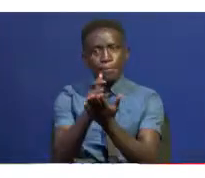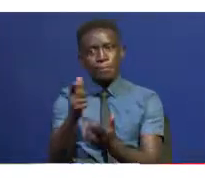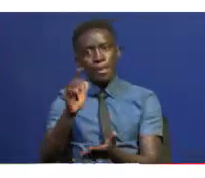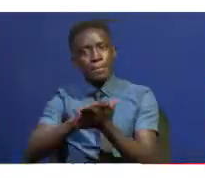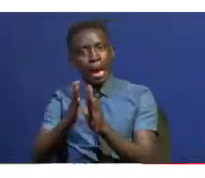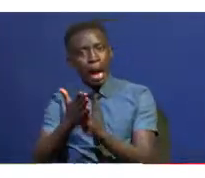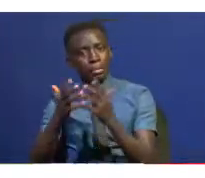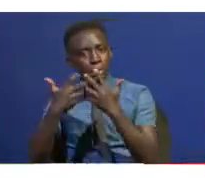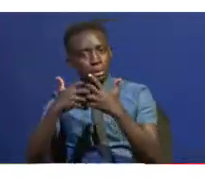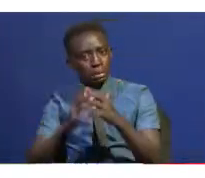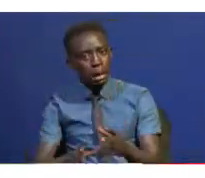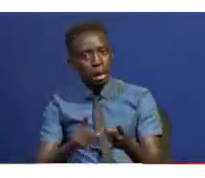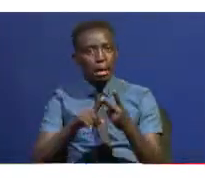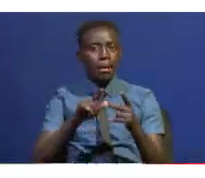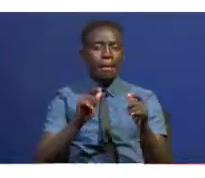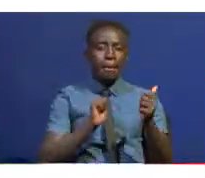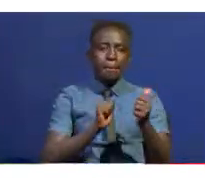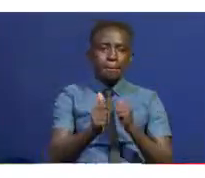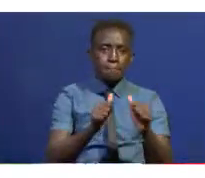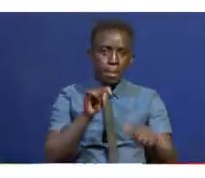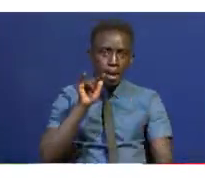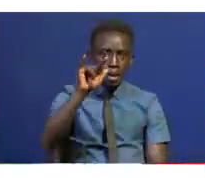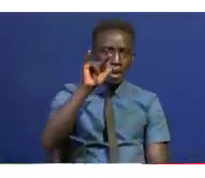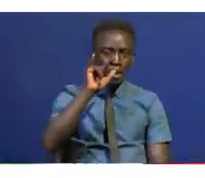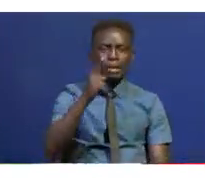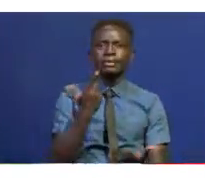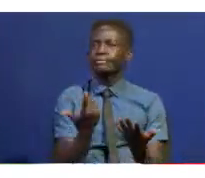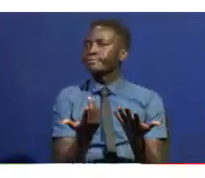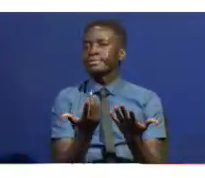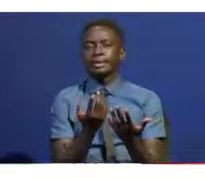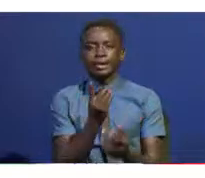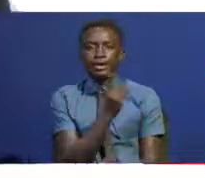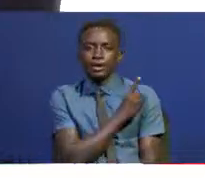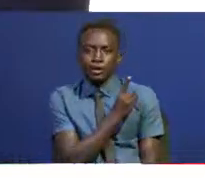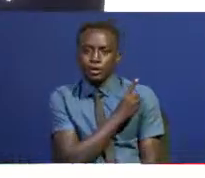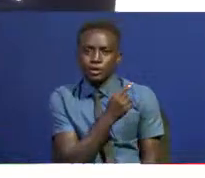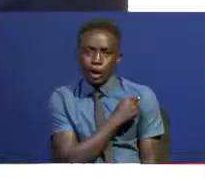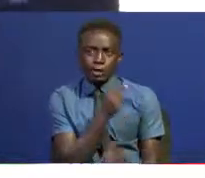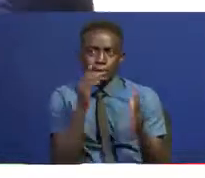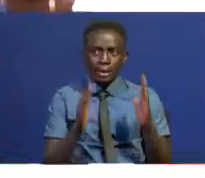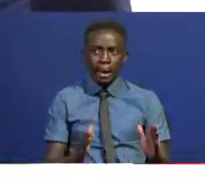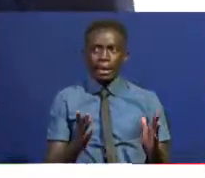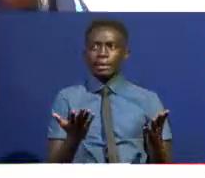kuwa pilot, kusaidia mtu kuwa daktari. You have to know mathematics is key.